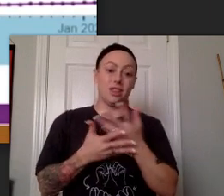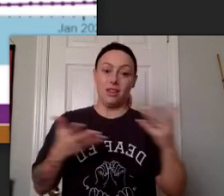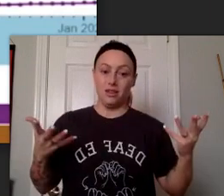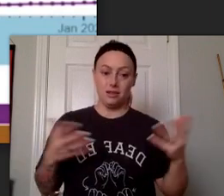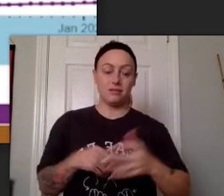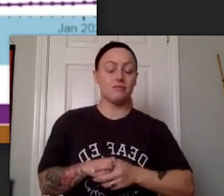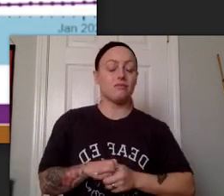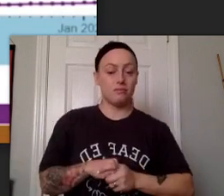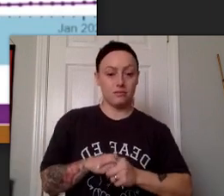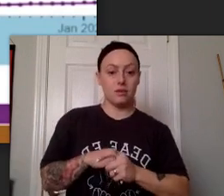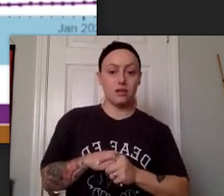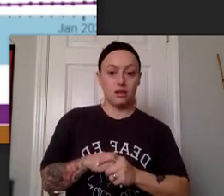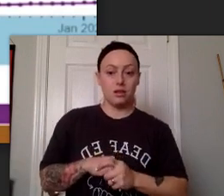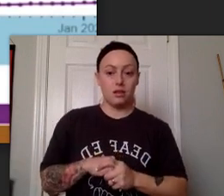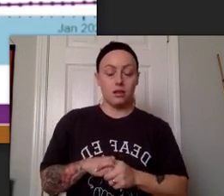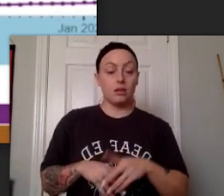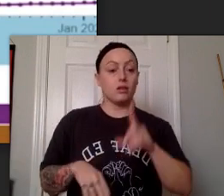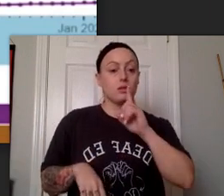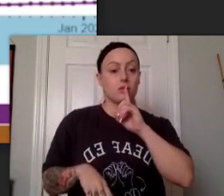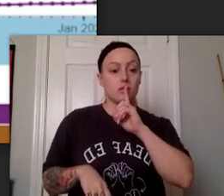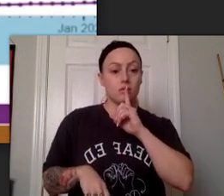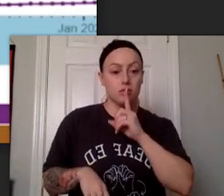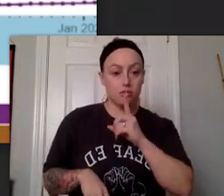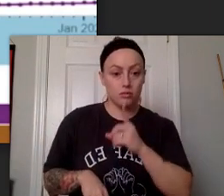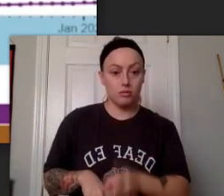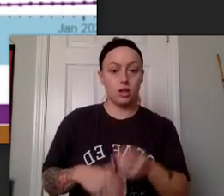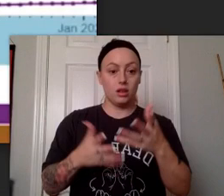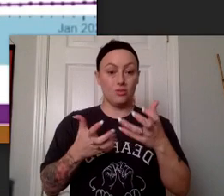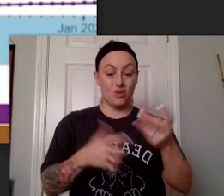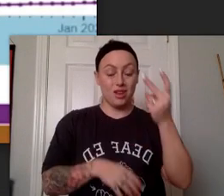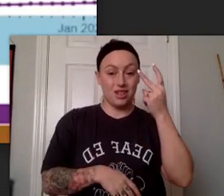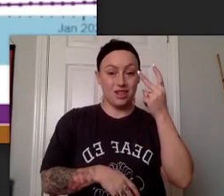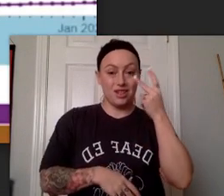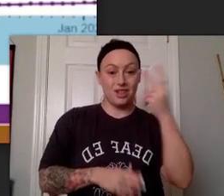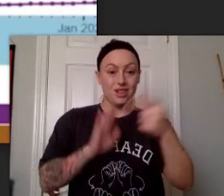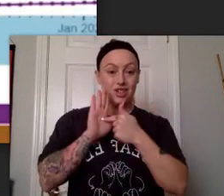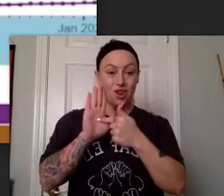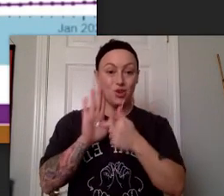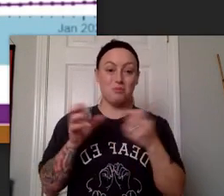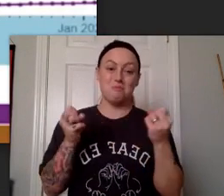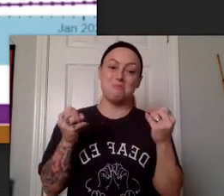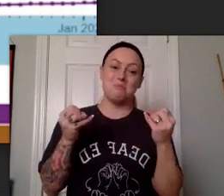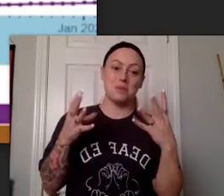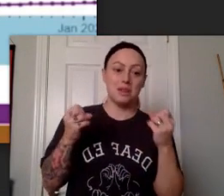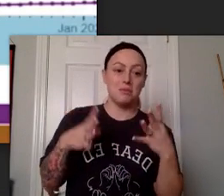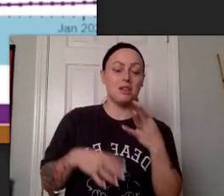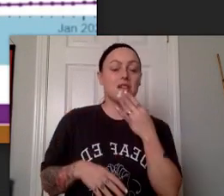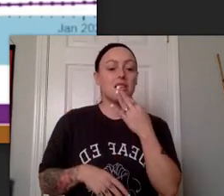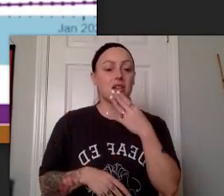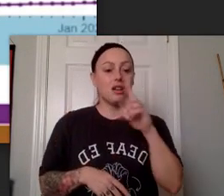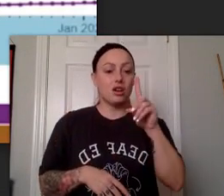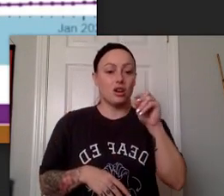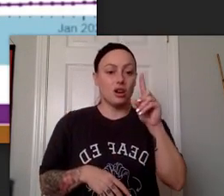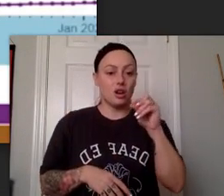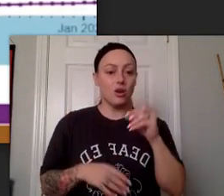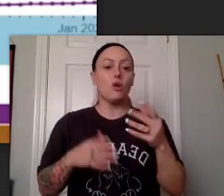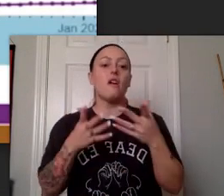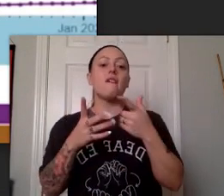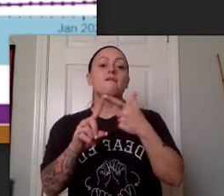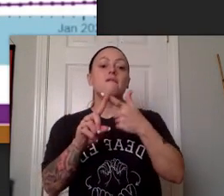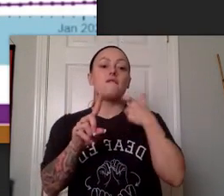the really stark and drastic fentanyl numbers we've seen in Colorado across just the past couple of years. So